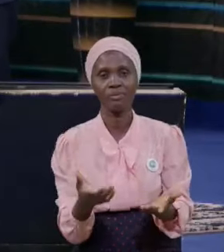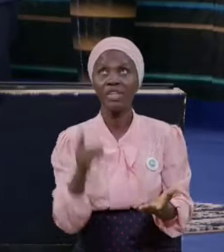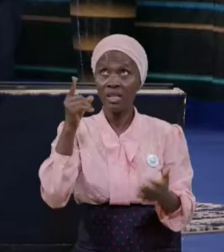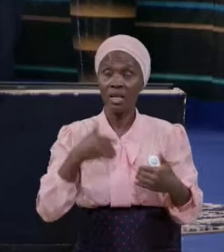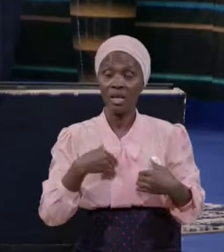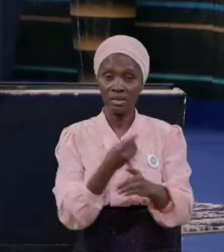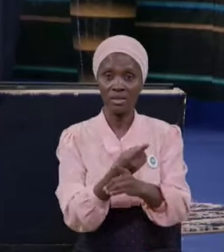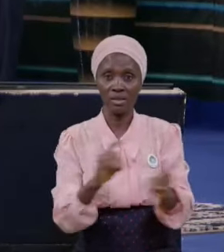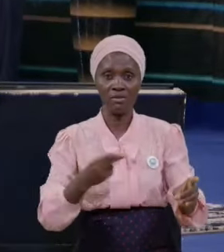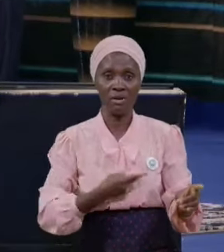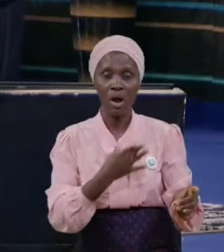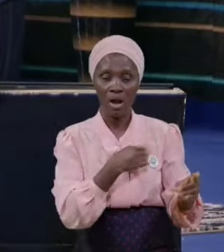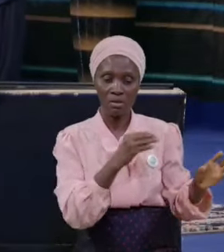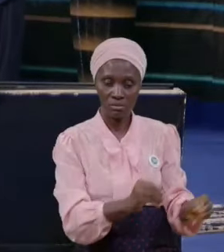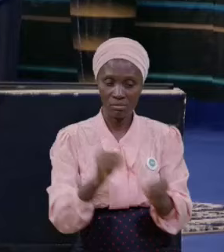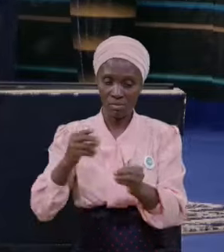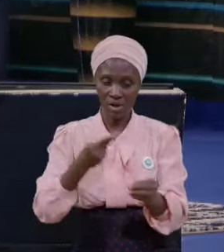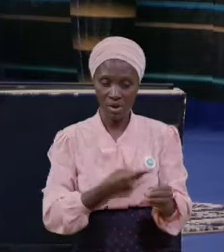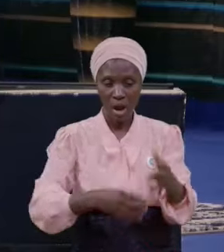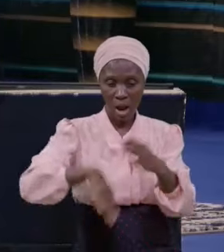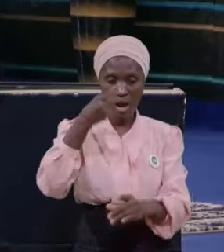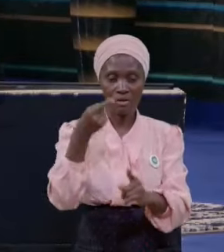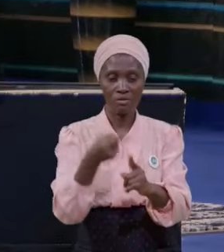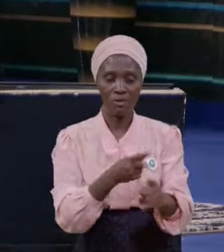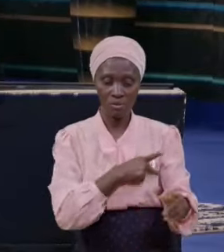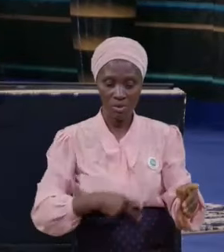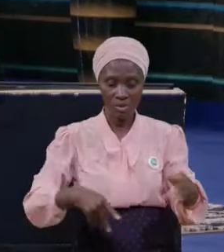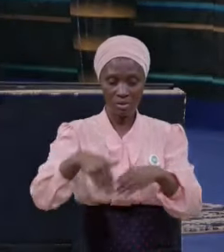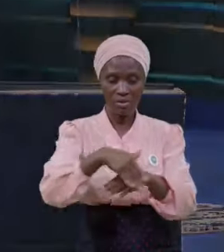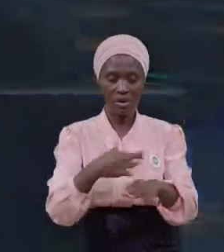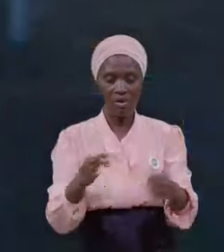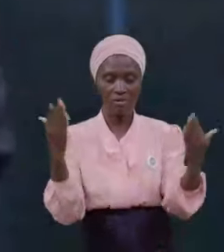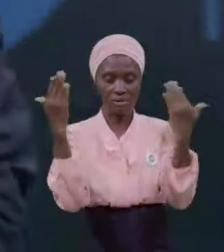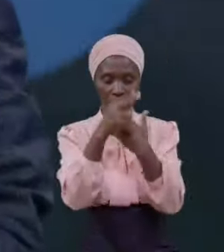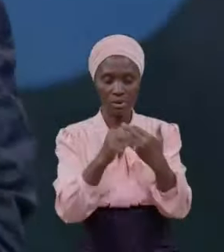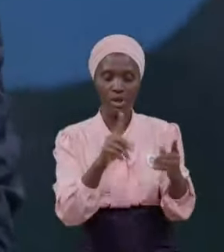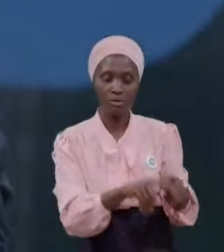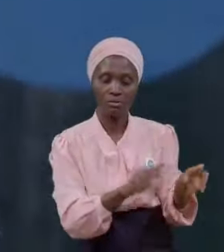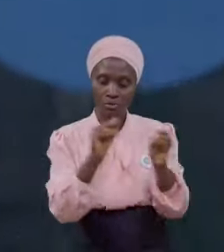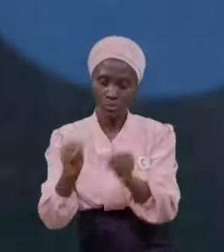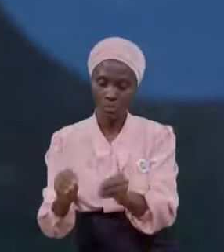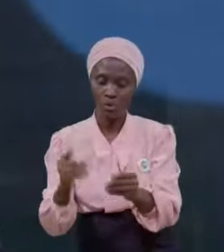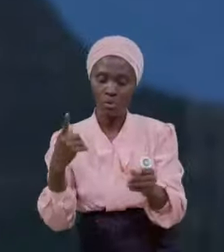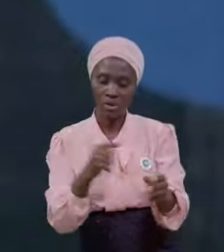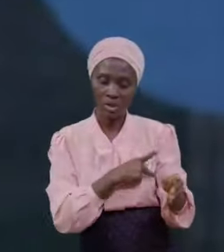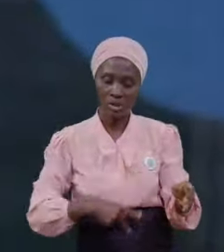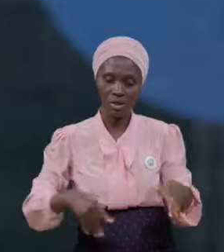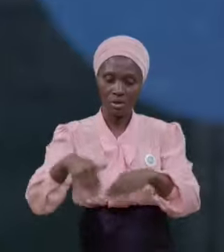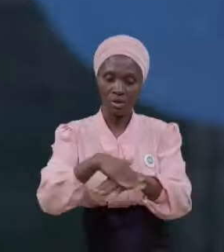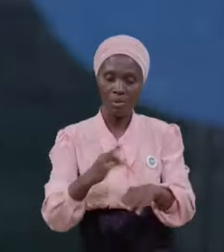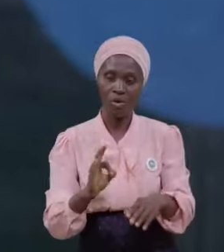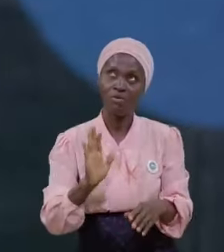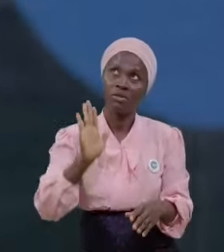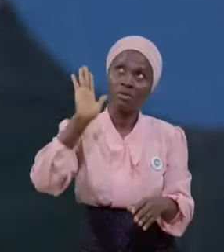of darkness unto the kingdom of his dear Son. You depart and you destroy all